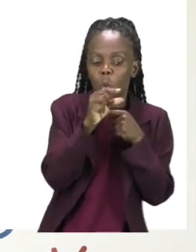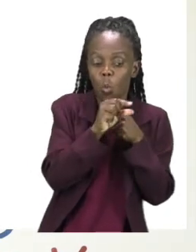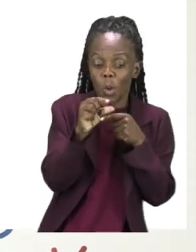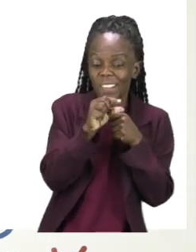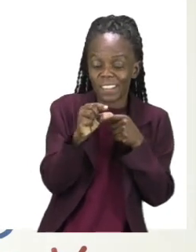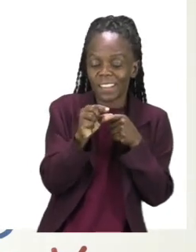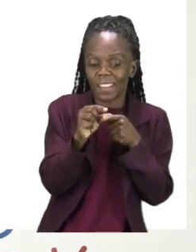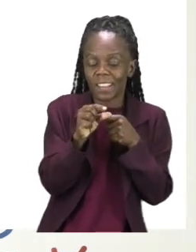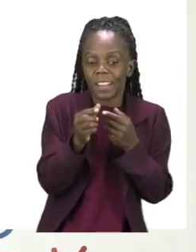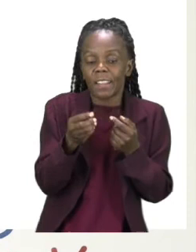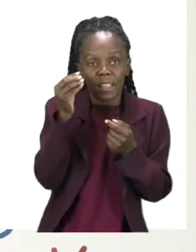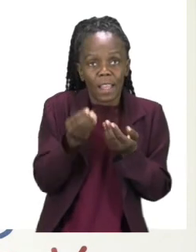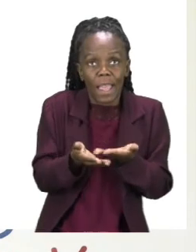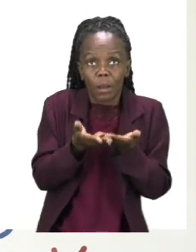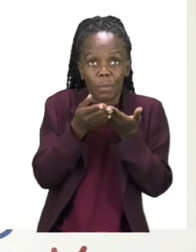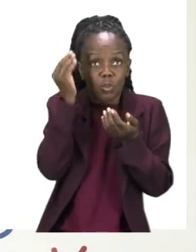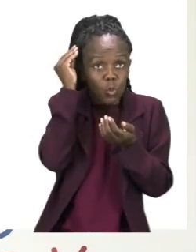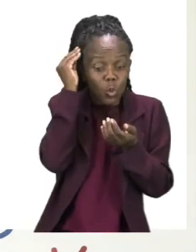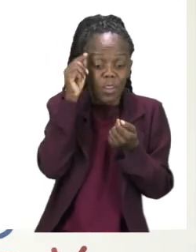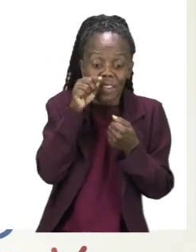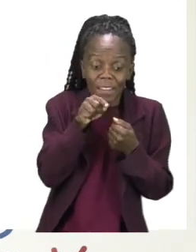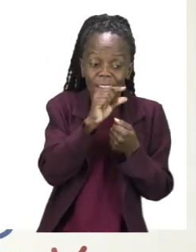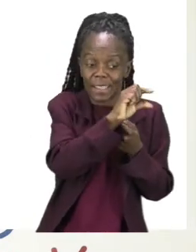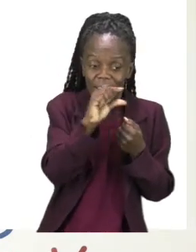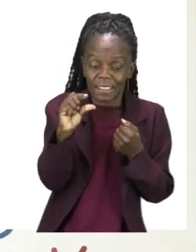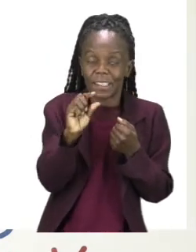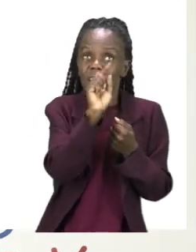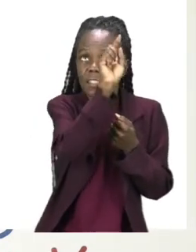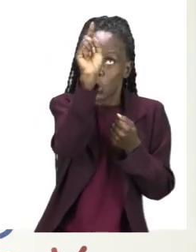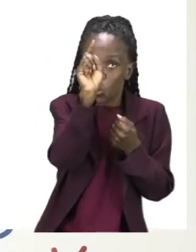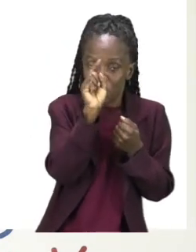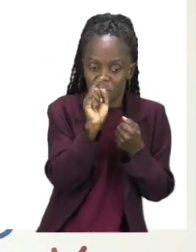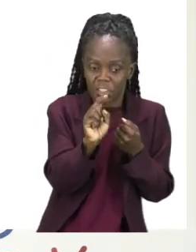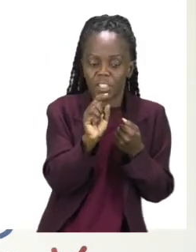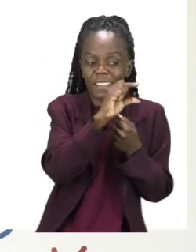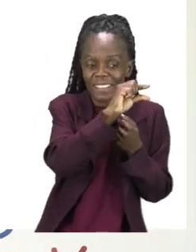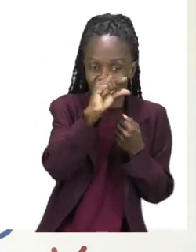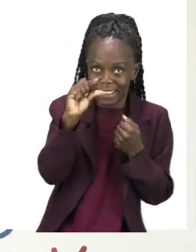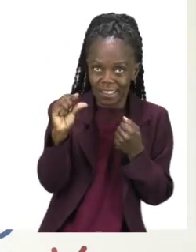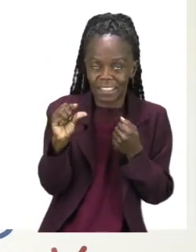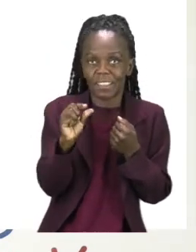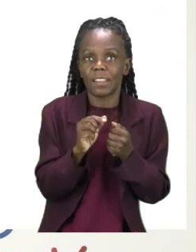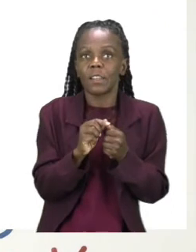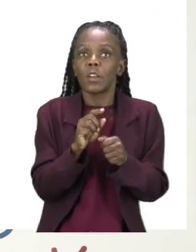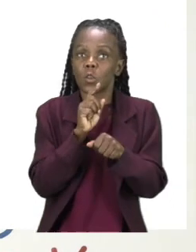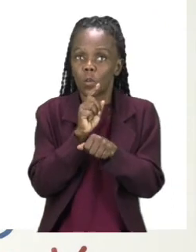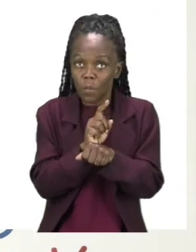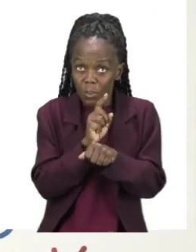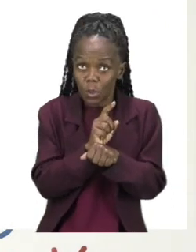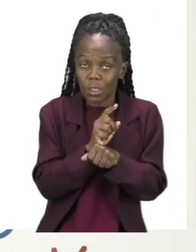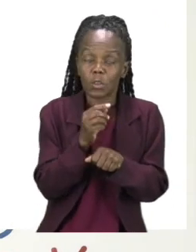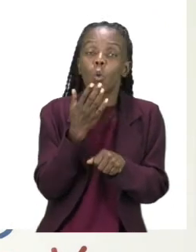the word who. Everyone, let's say who. Now, who